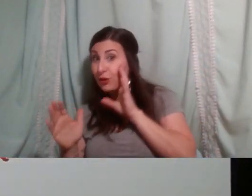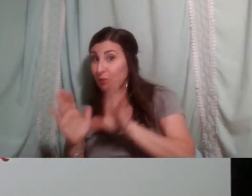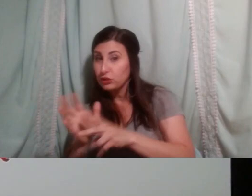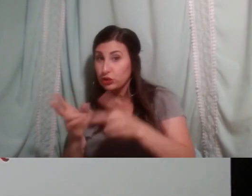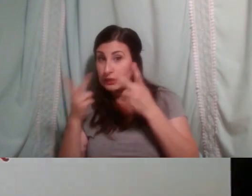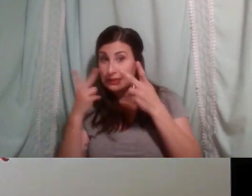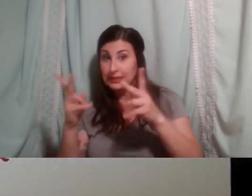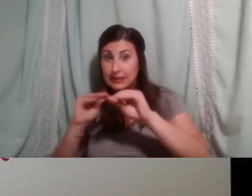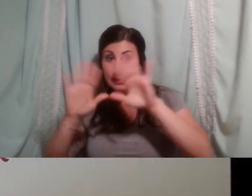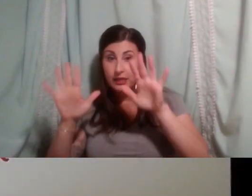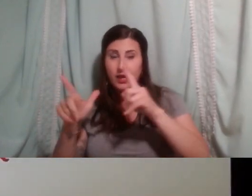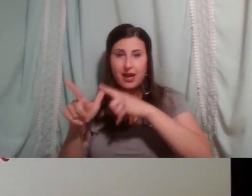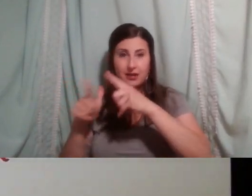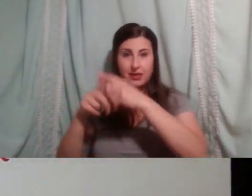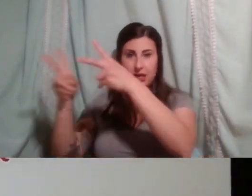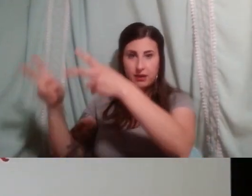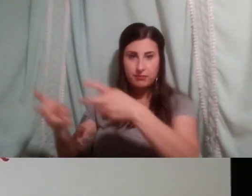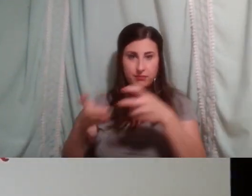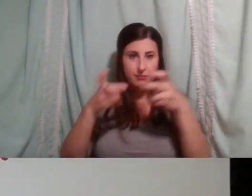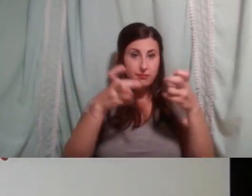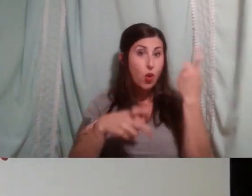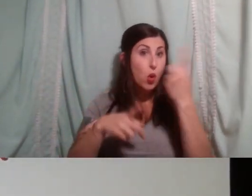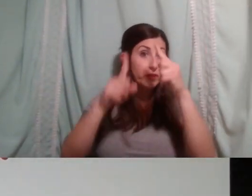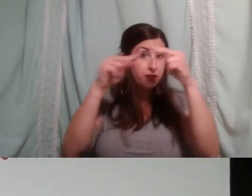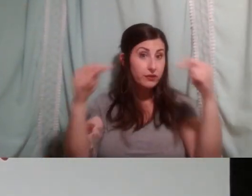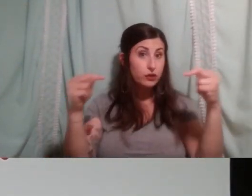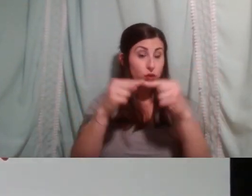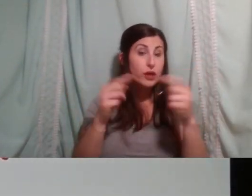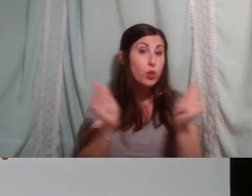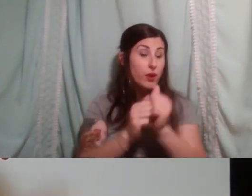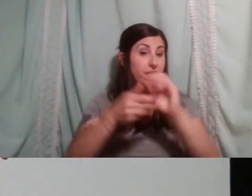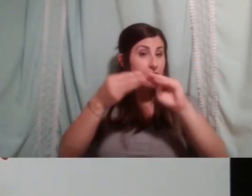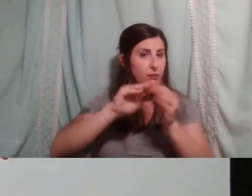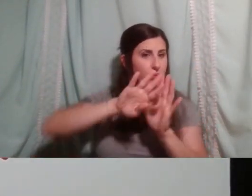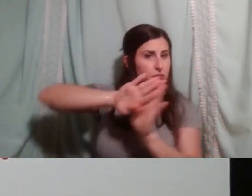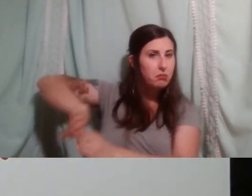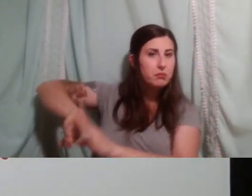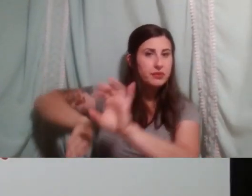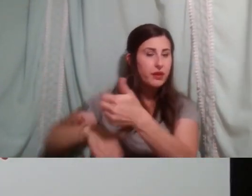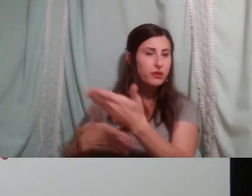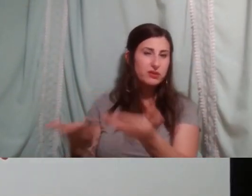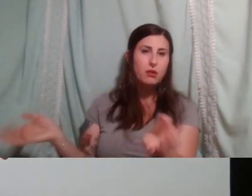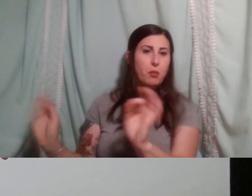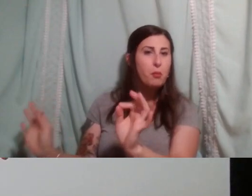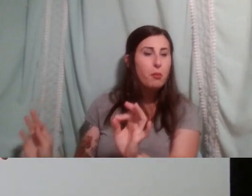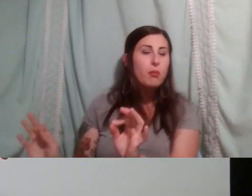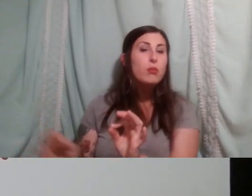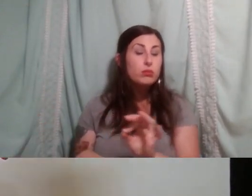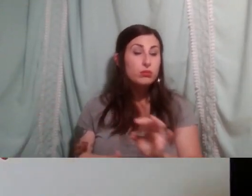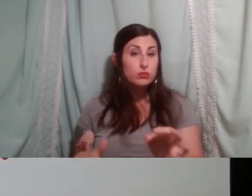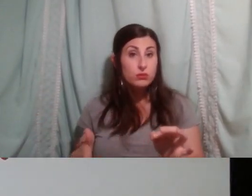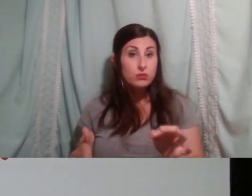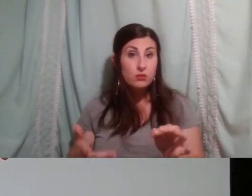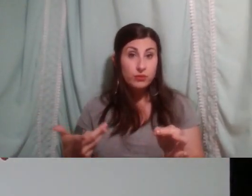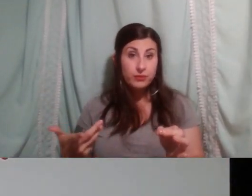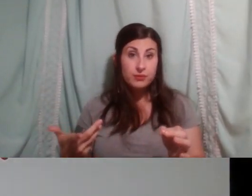just for me to see visually. And then I took out the triangle with just the numbers without everything else,